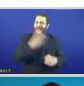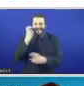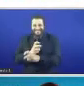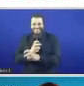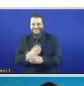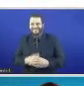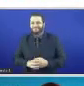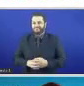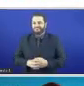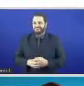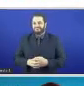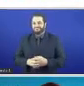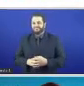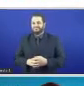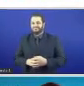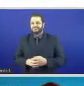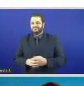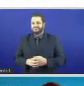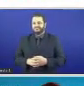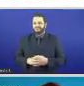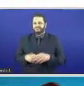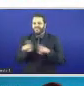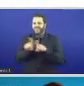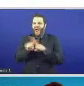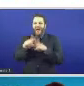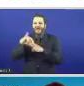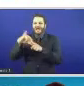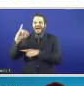or in other case fall down.